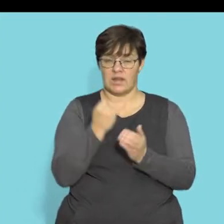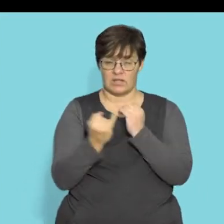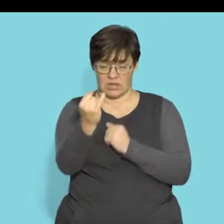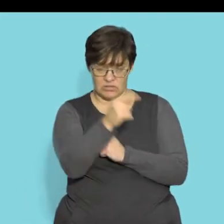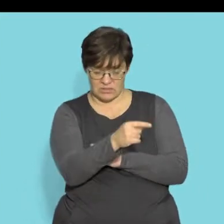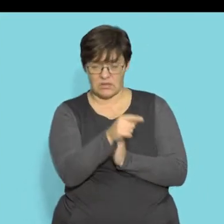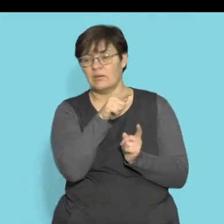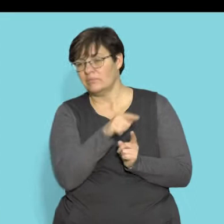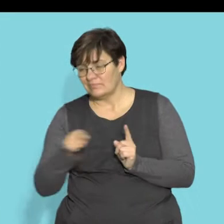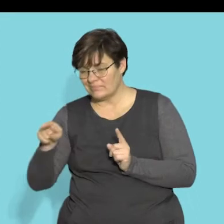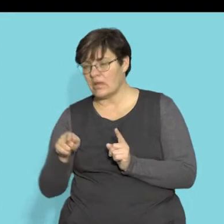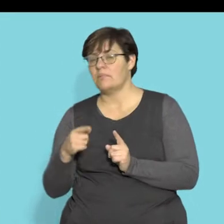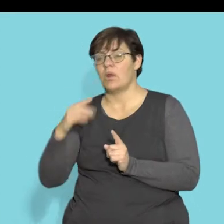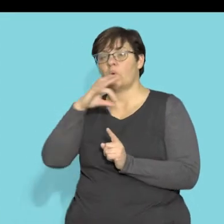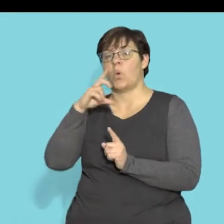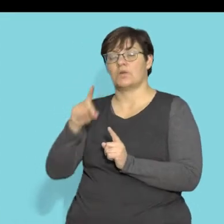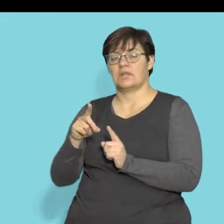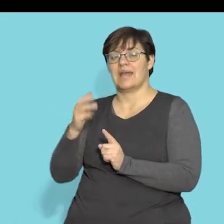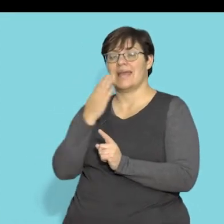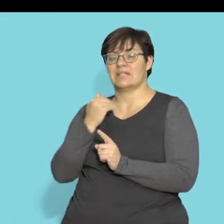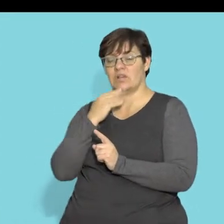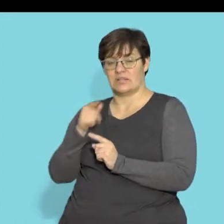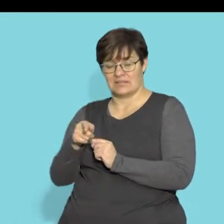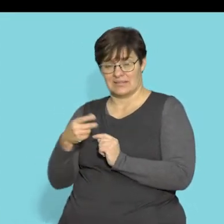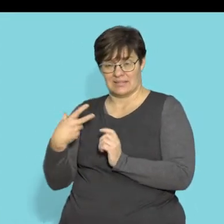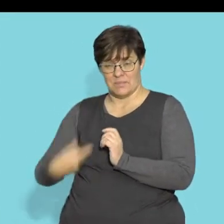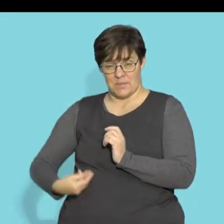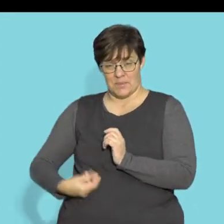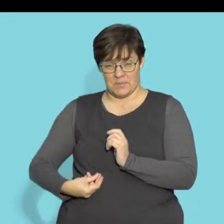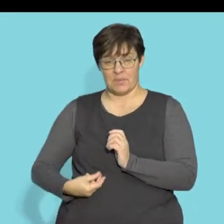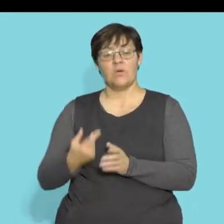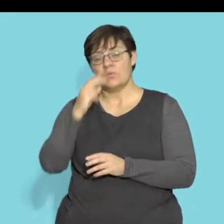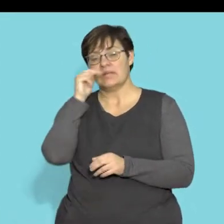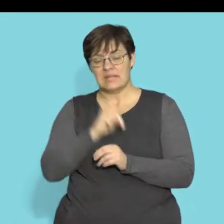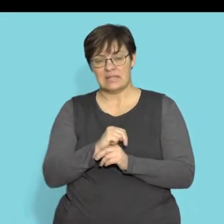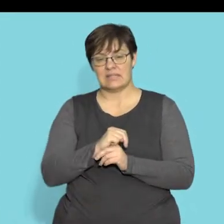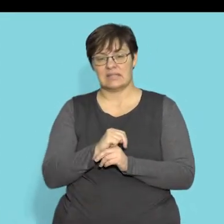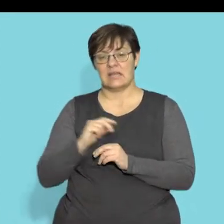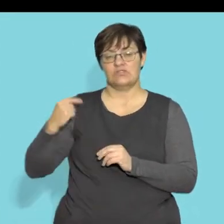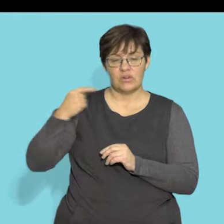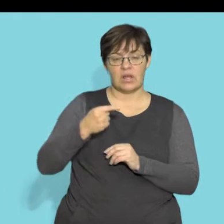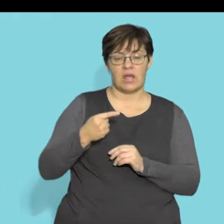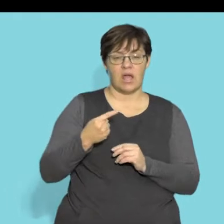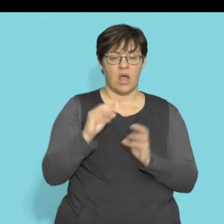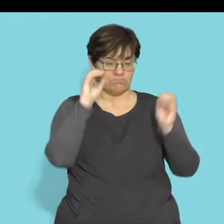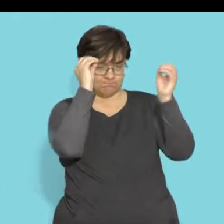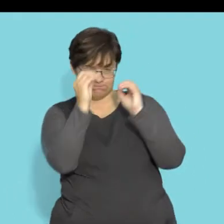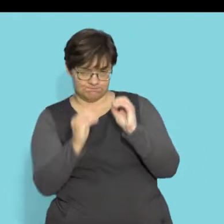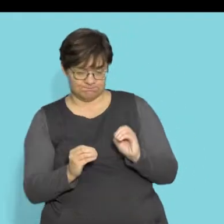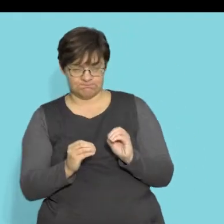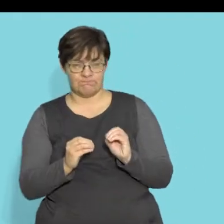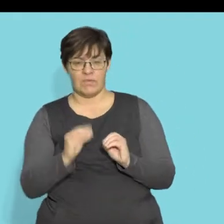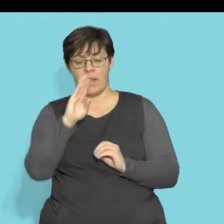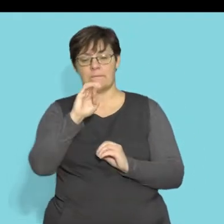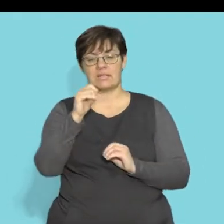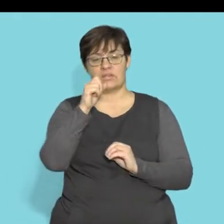gene that codes for insulin, we need to put that into what we call genetically modified bacteria. In this case, we find